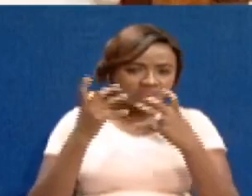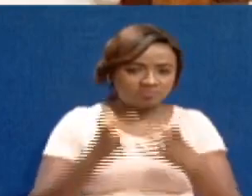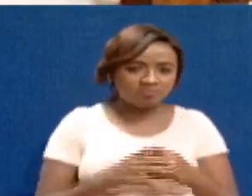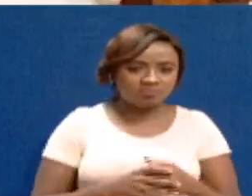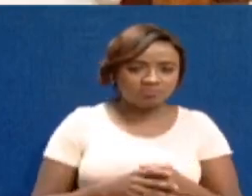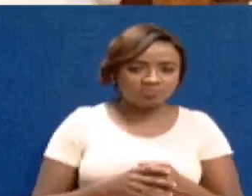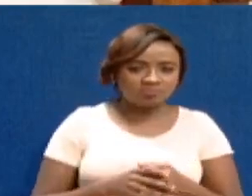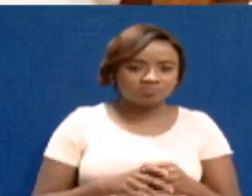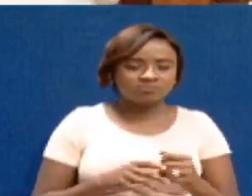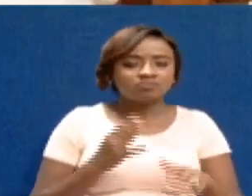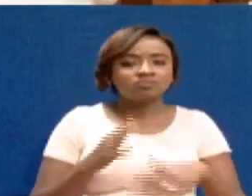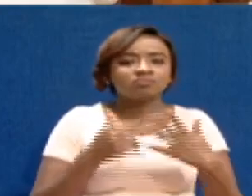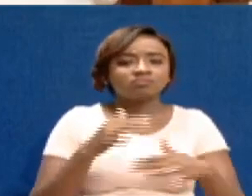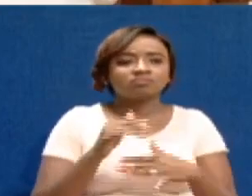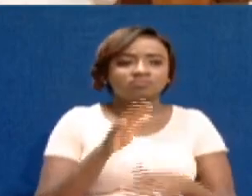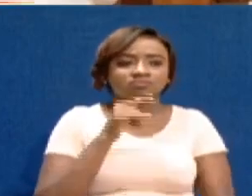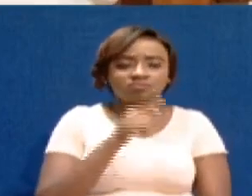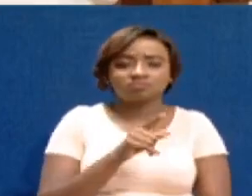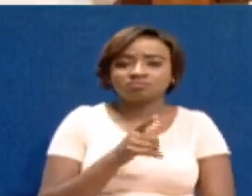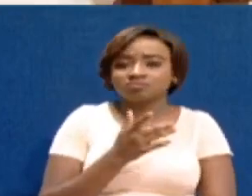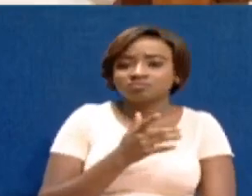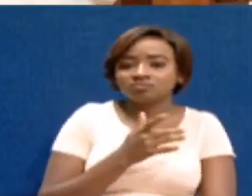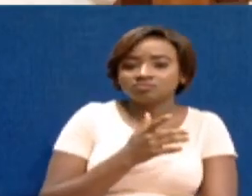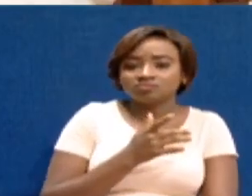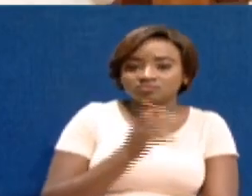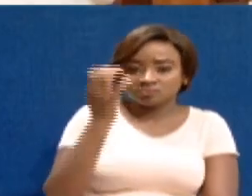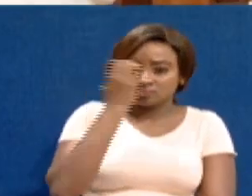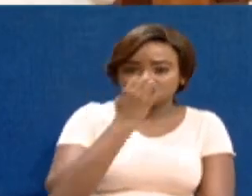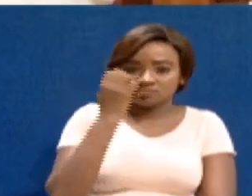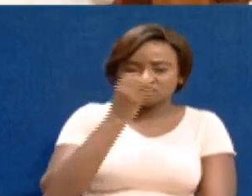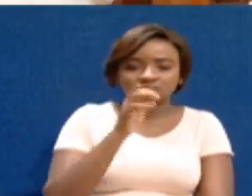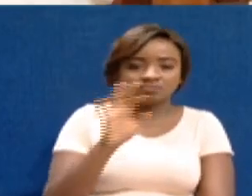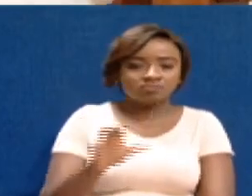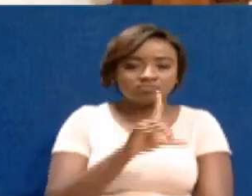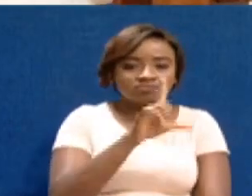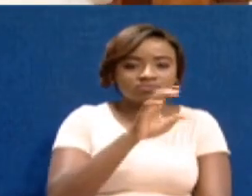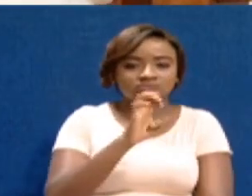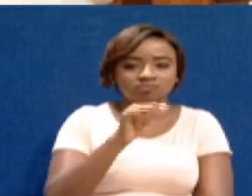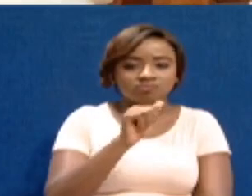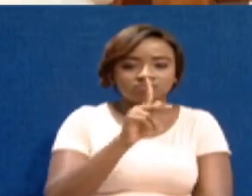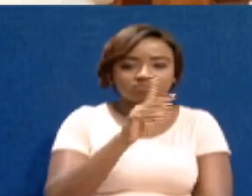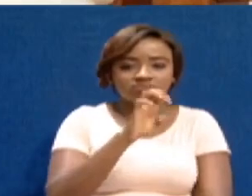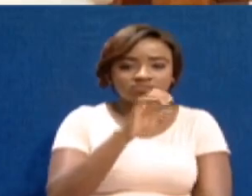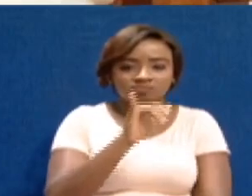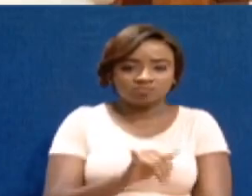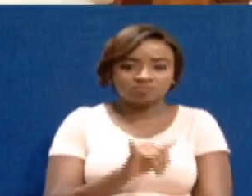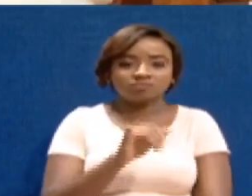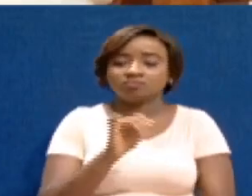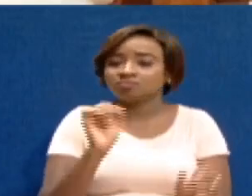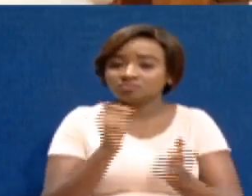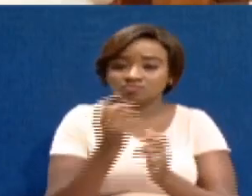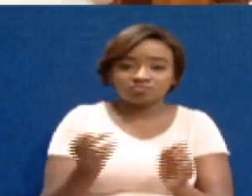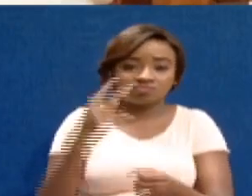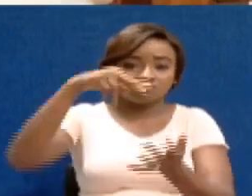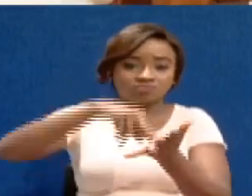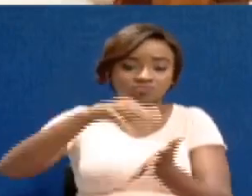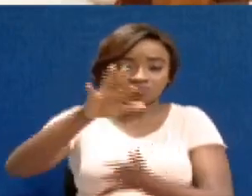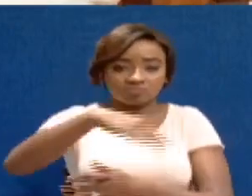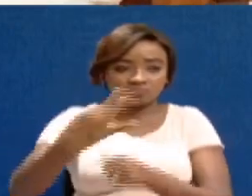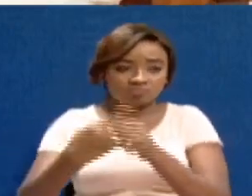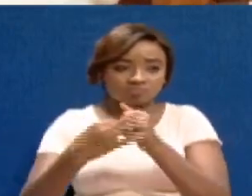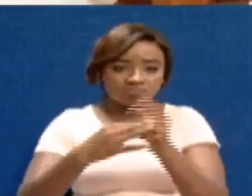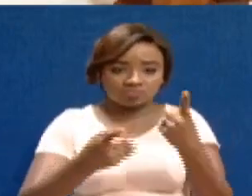then you have an emperor and who said, I am the revolution. Napoleon Bonaparte himself stood him